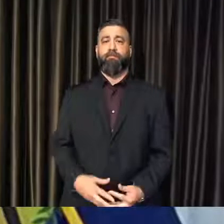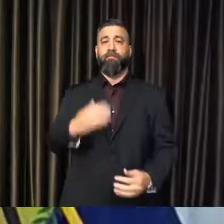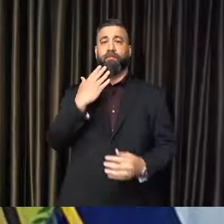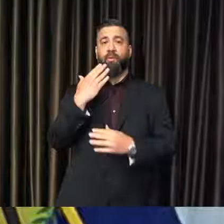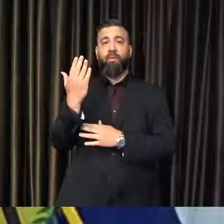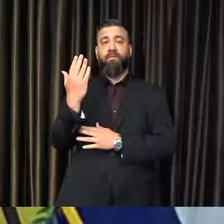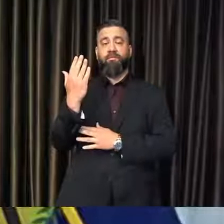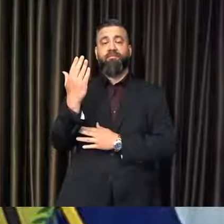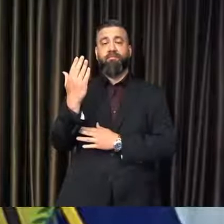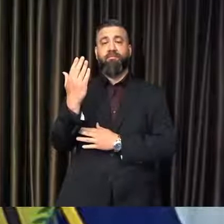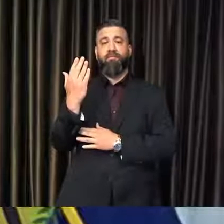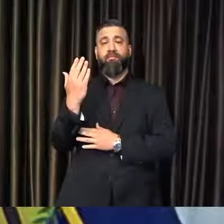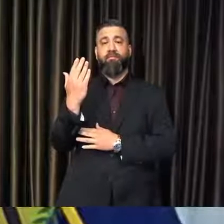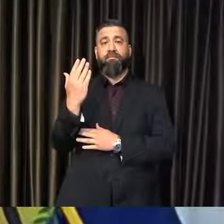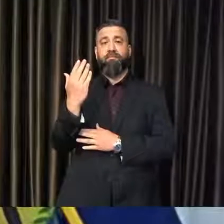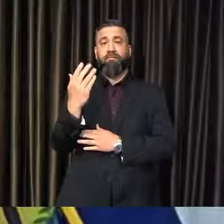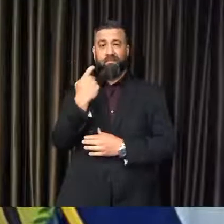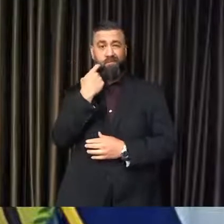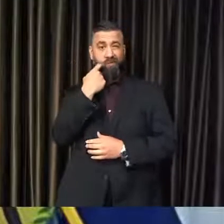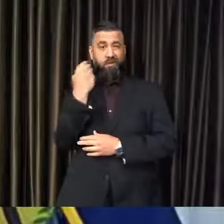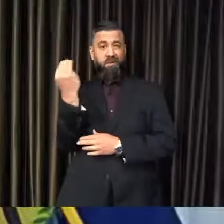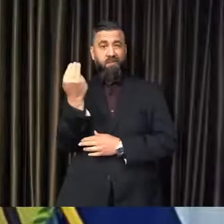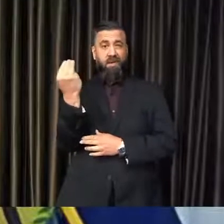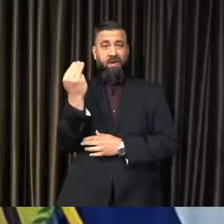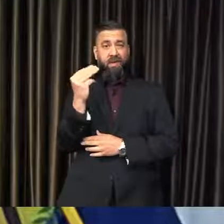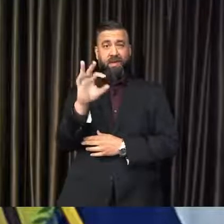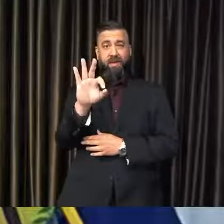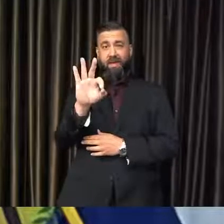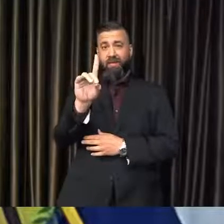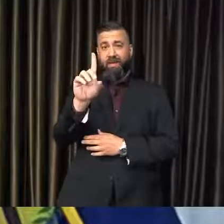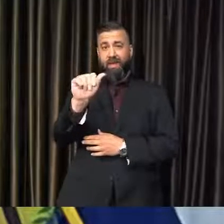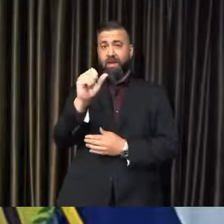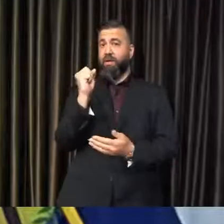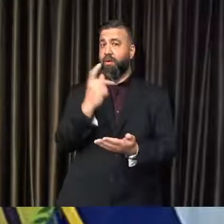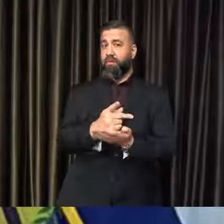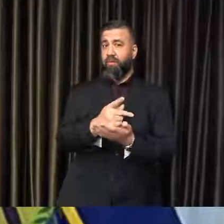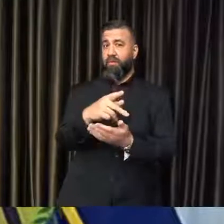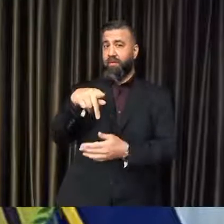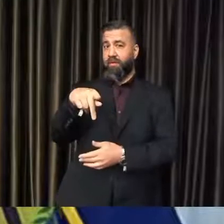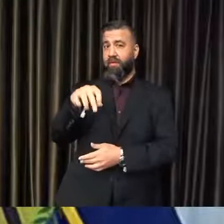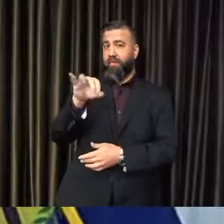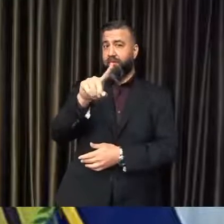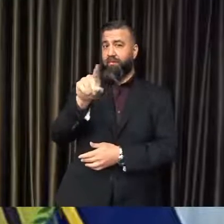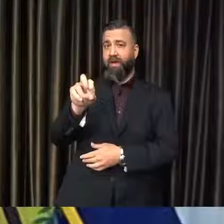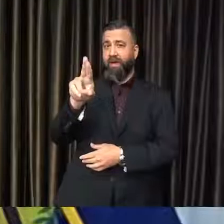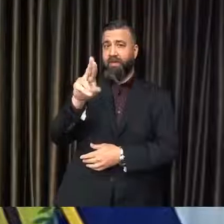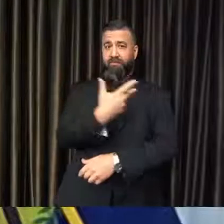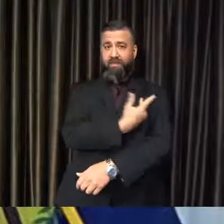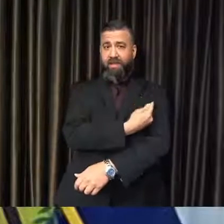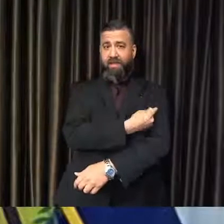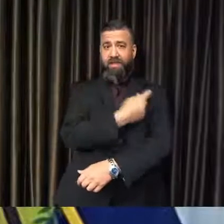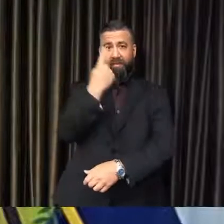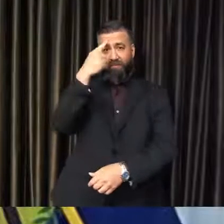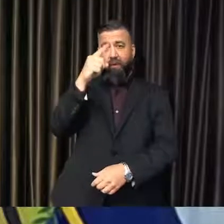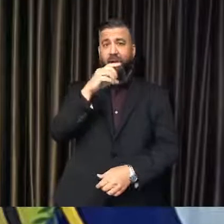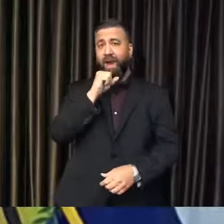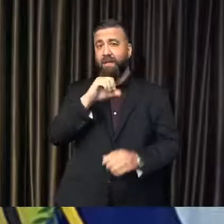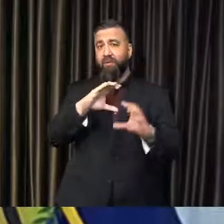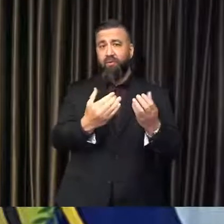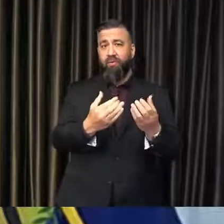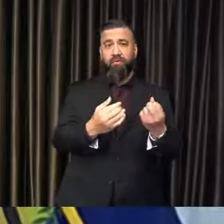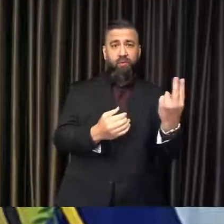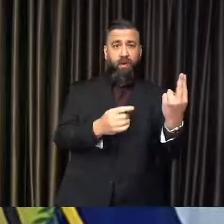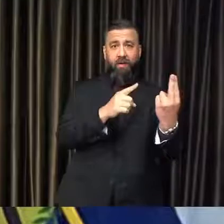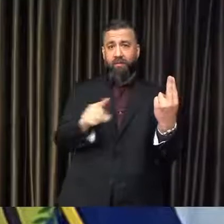Good morning. On Monday, the FDA approved the Pfizer vaccine for 12 to 15-year-olds. The St. Louis